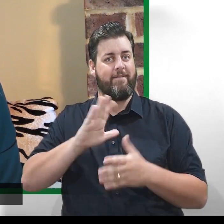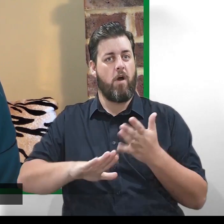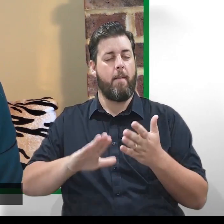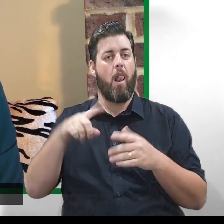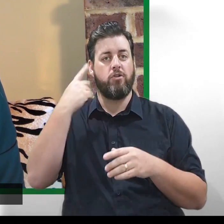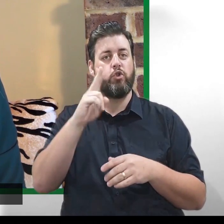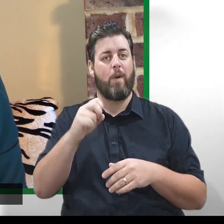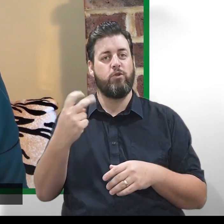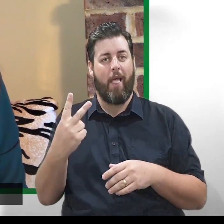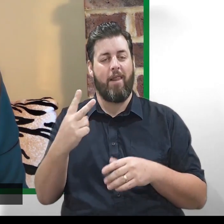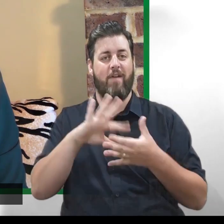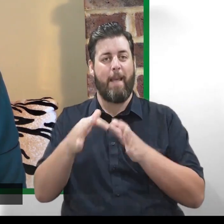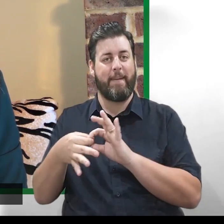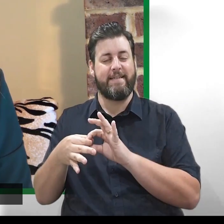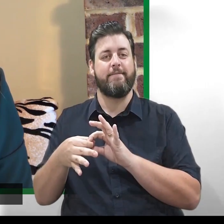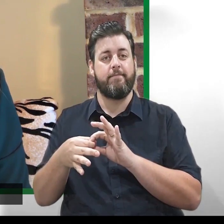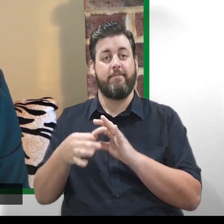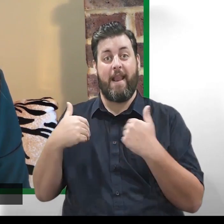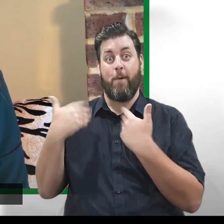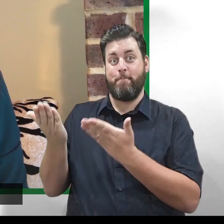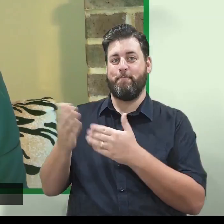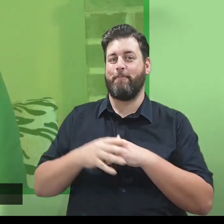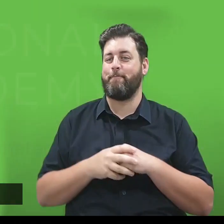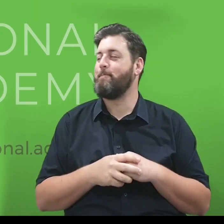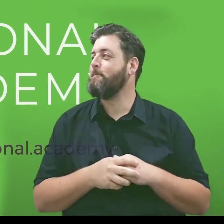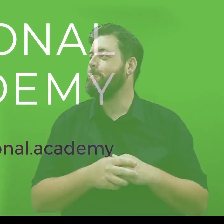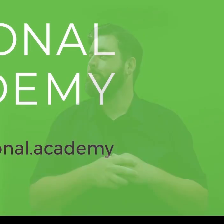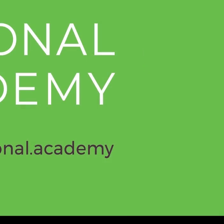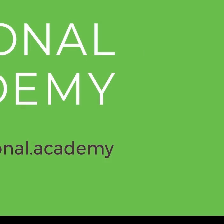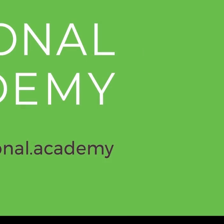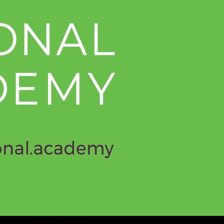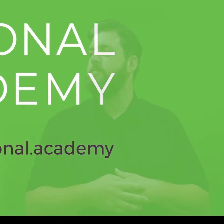2012 Olympics. So I'll hand straight over to Beth.